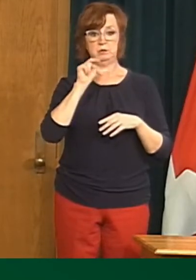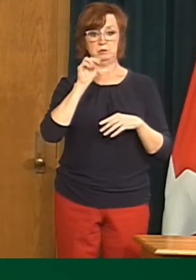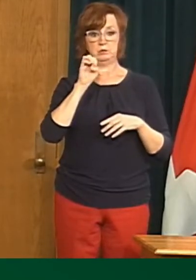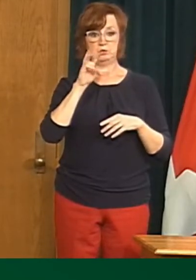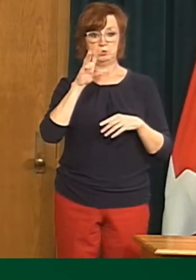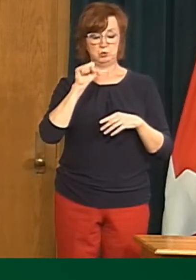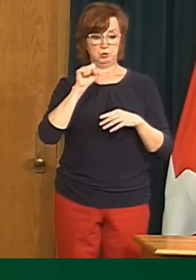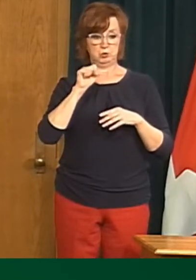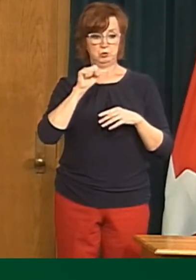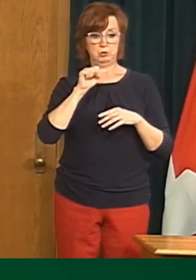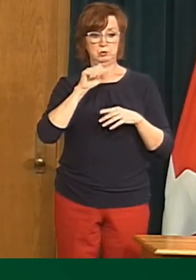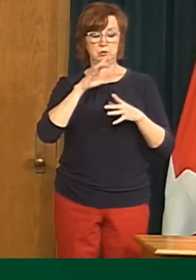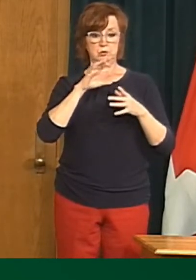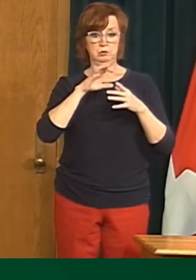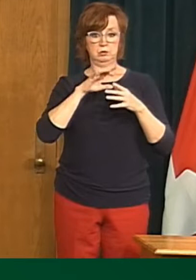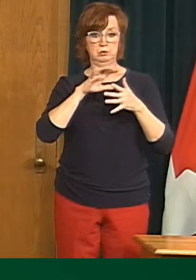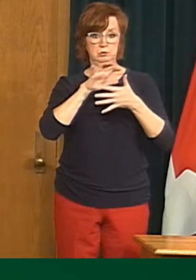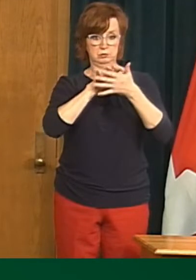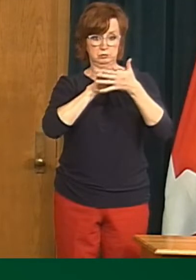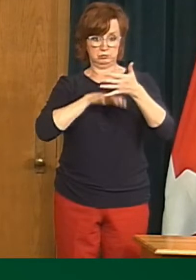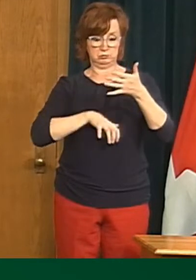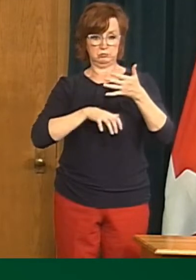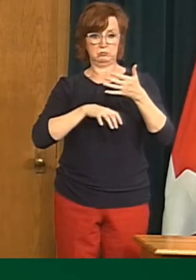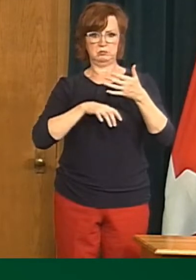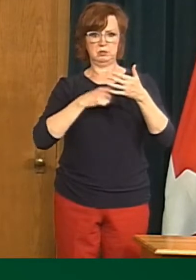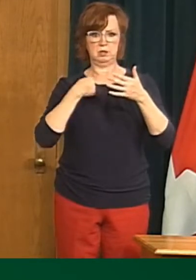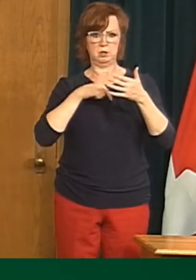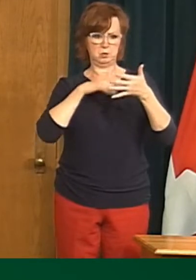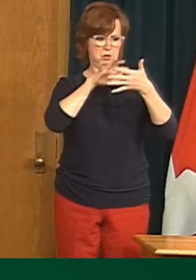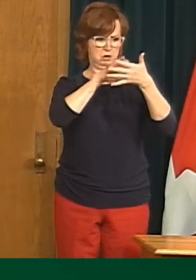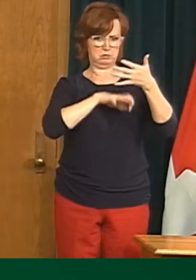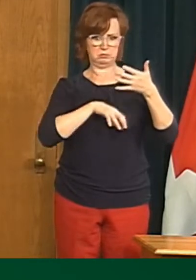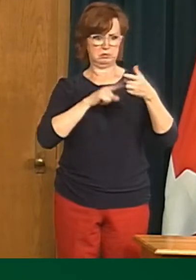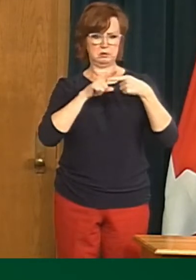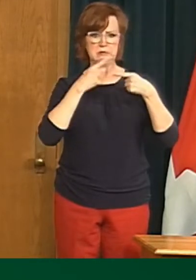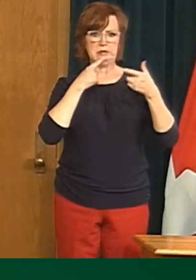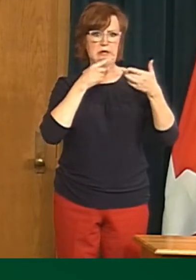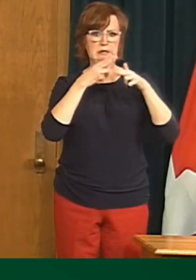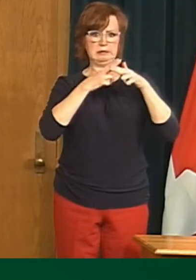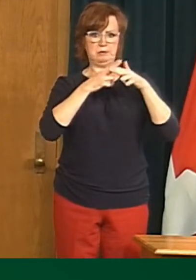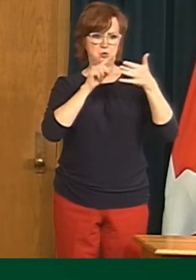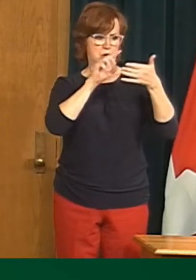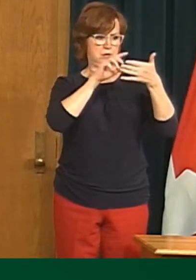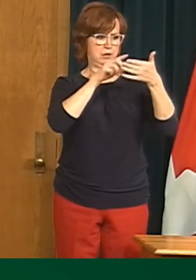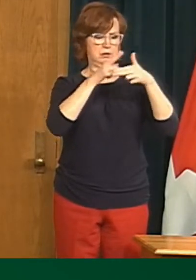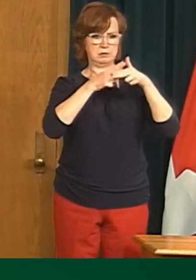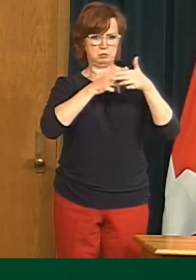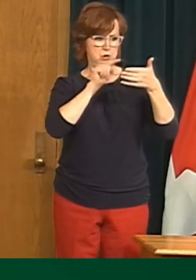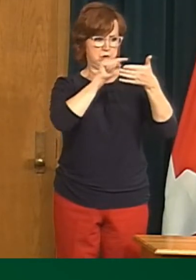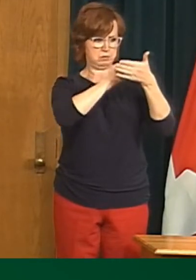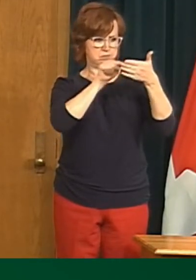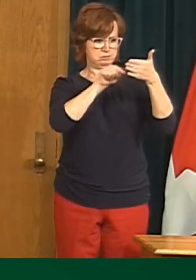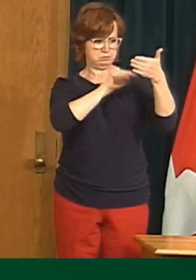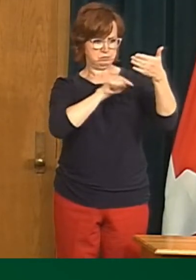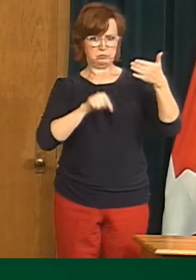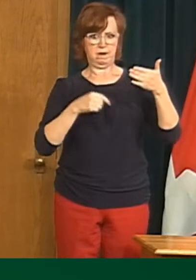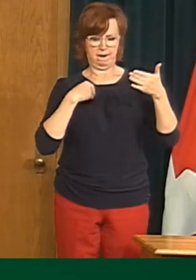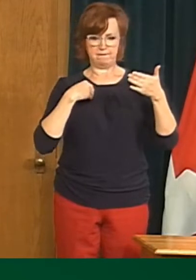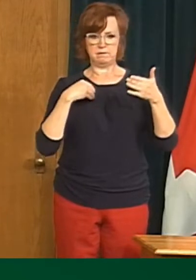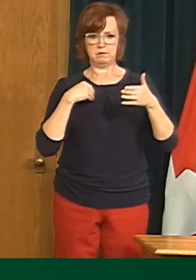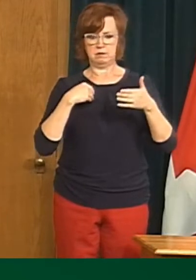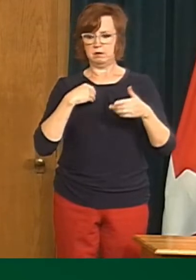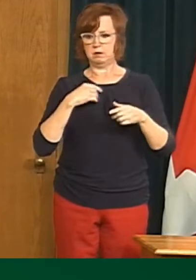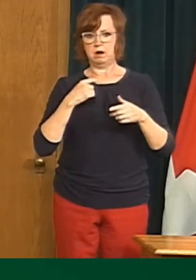went out, everything referred to it as temporary. And mistakenly, I guess we thought that would be enough and people would realize. I think